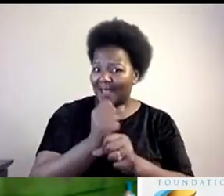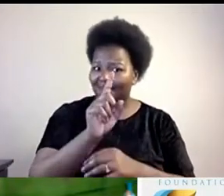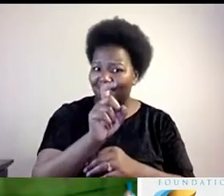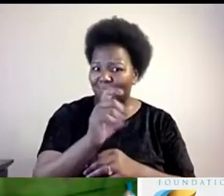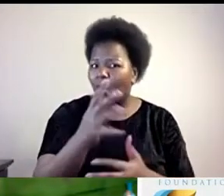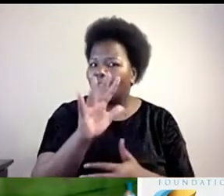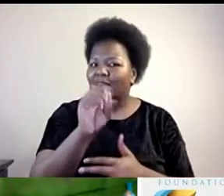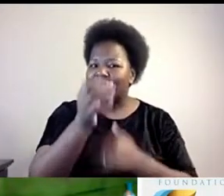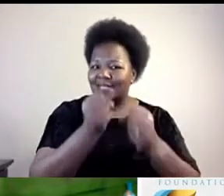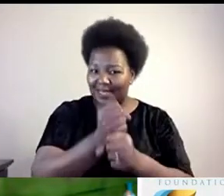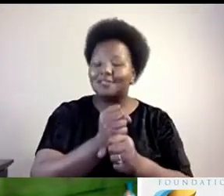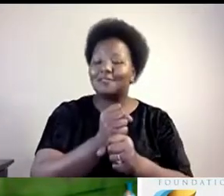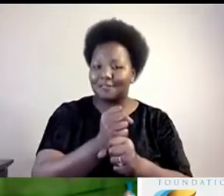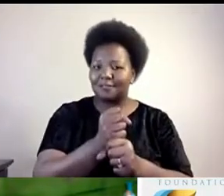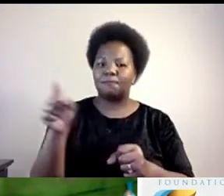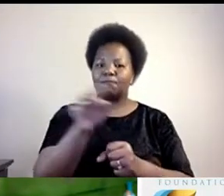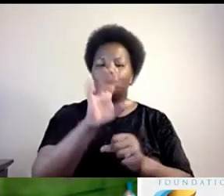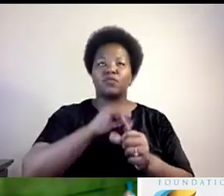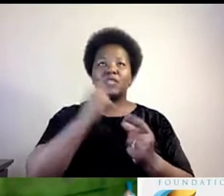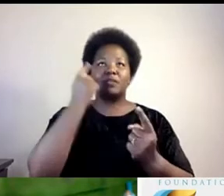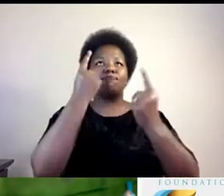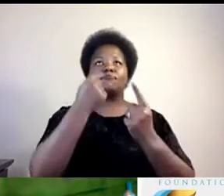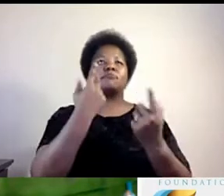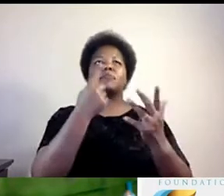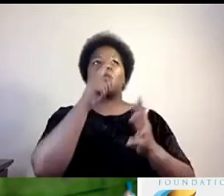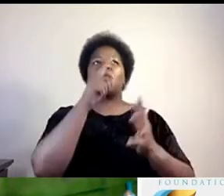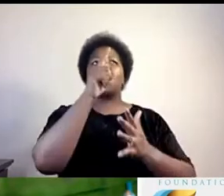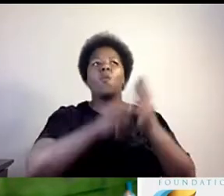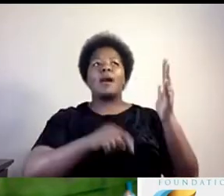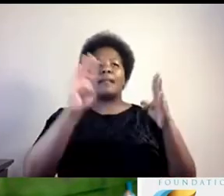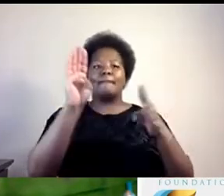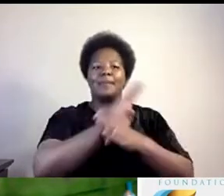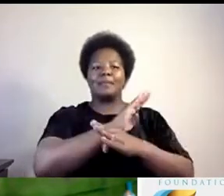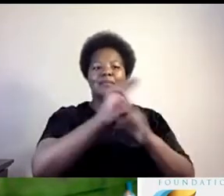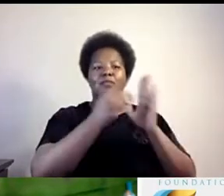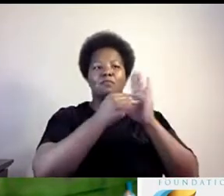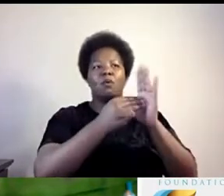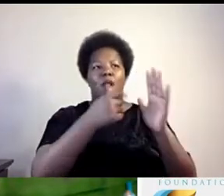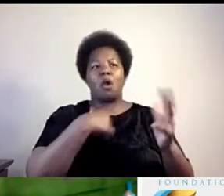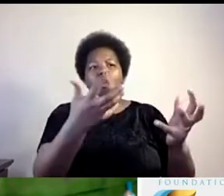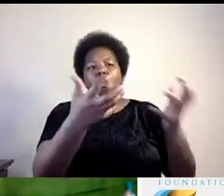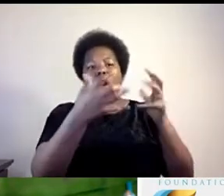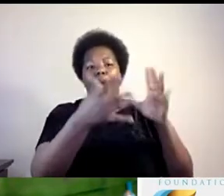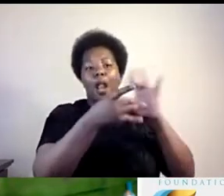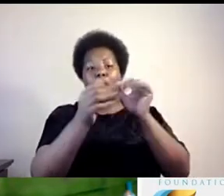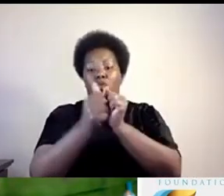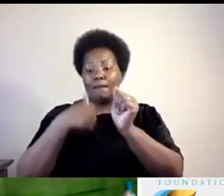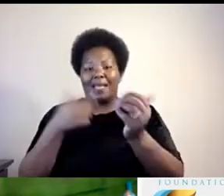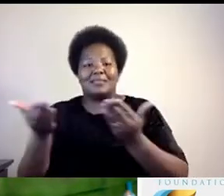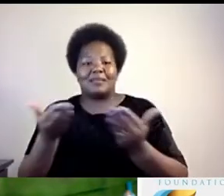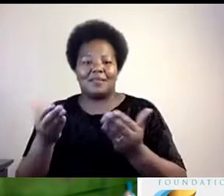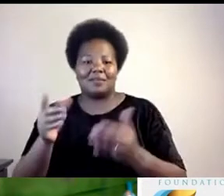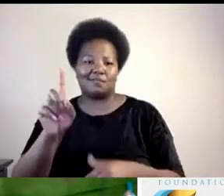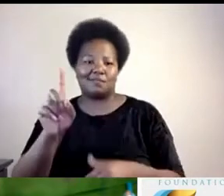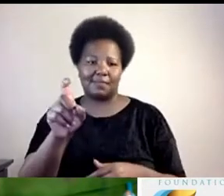about what the business model you want around the services that you're providing. Even though they're individually